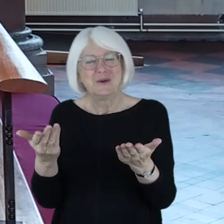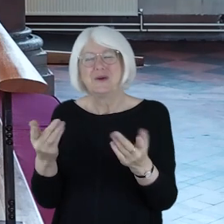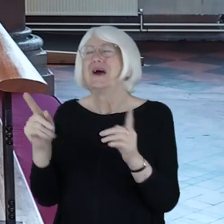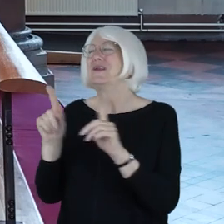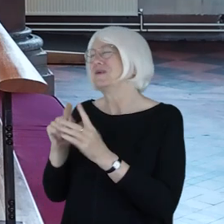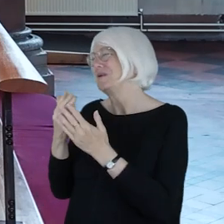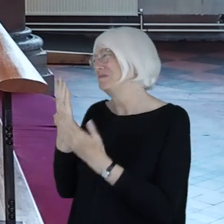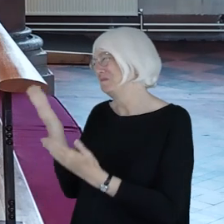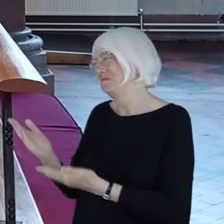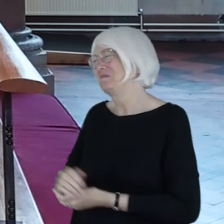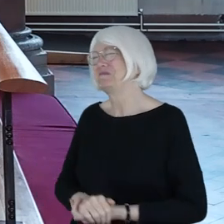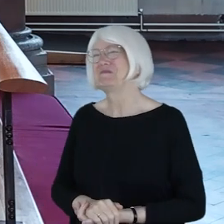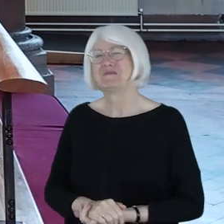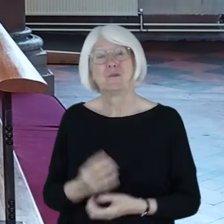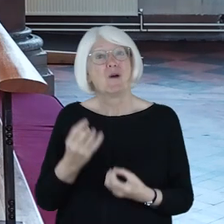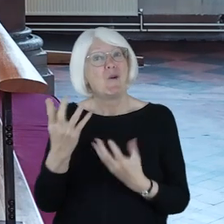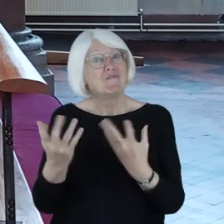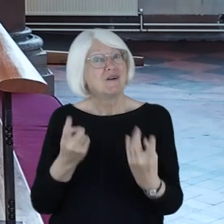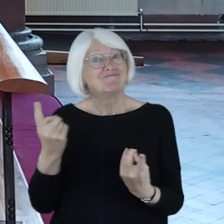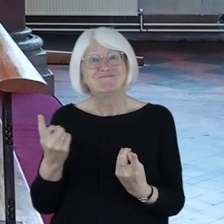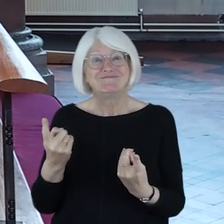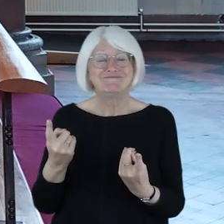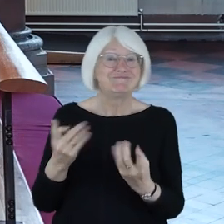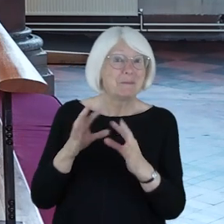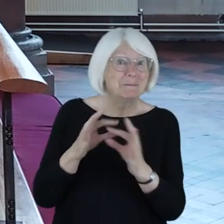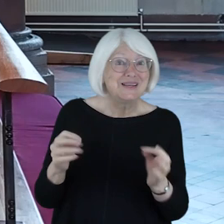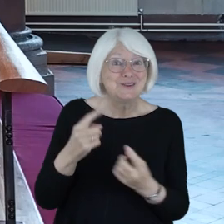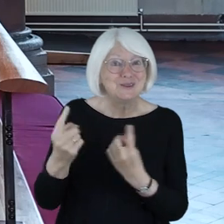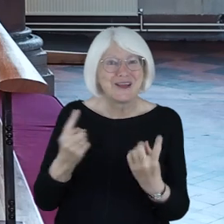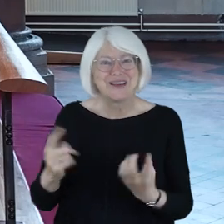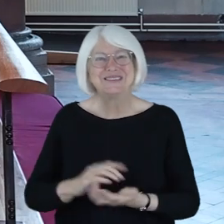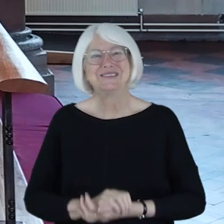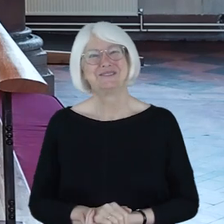you. We offer a sign of peace.